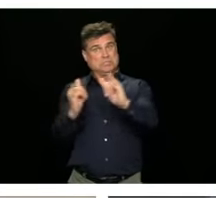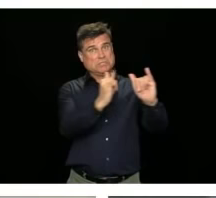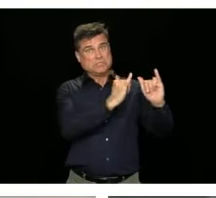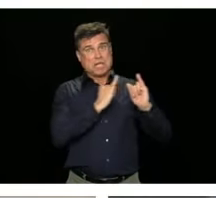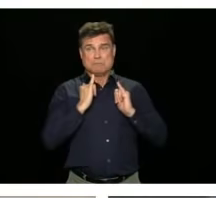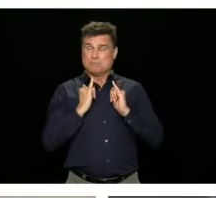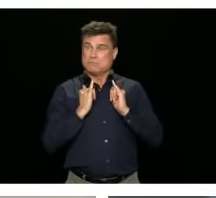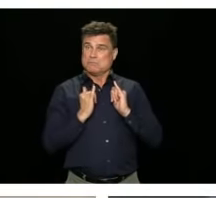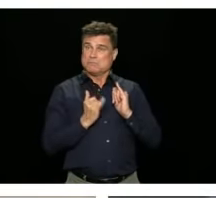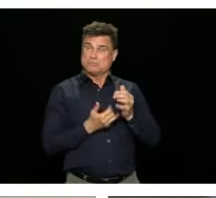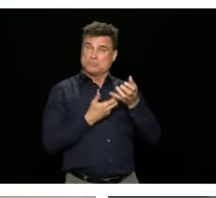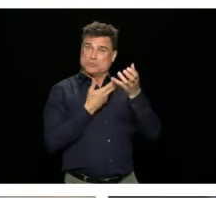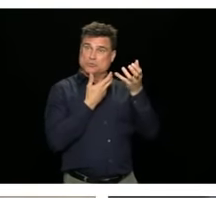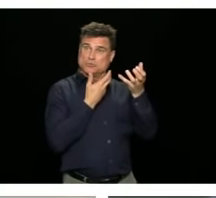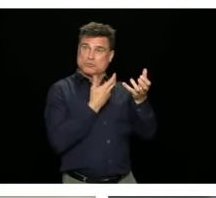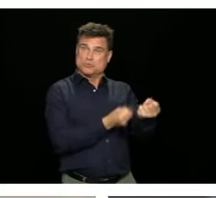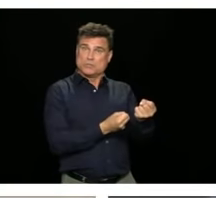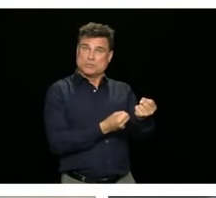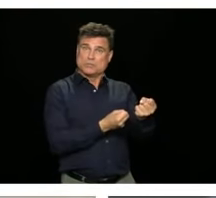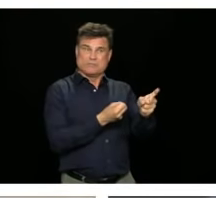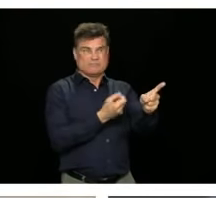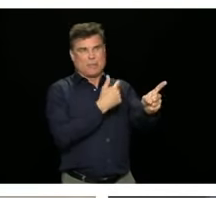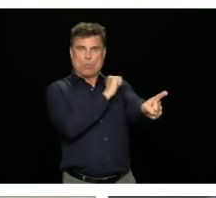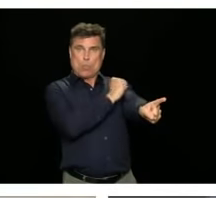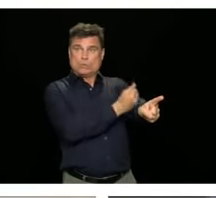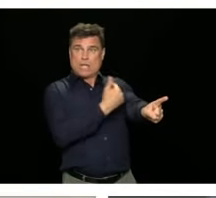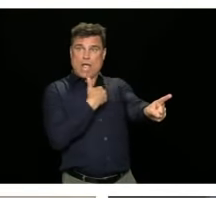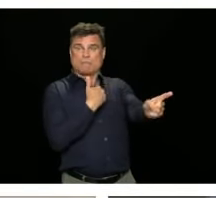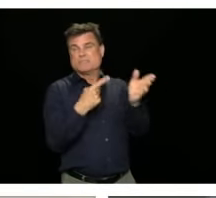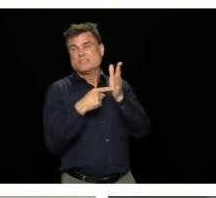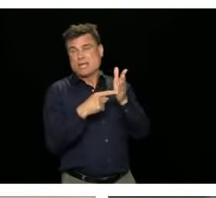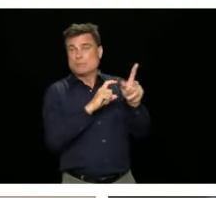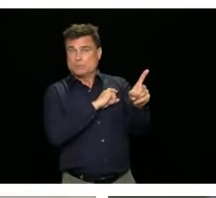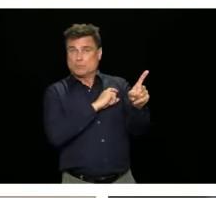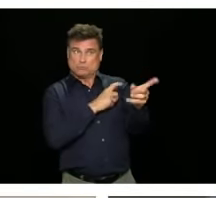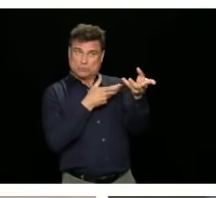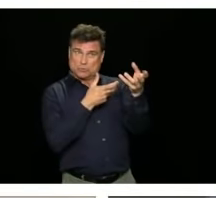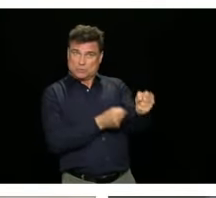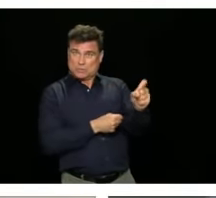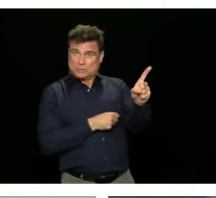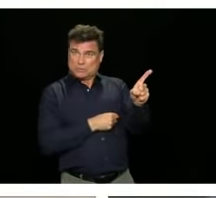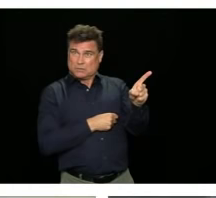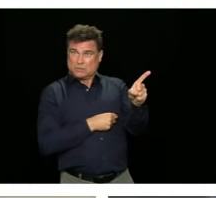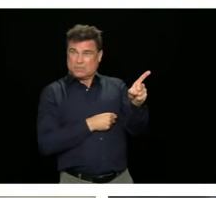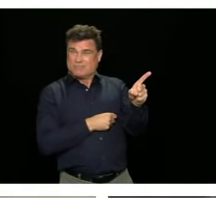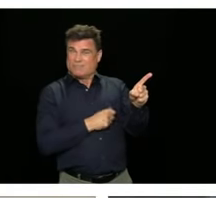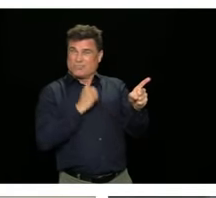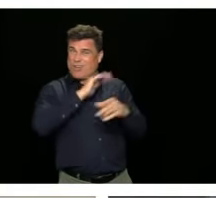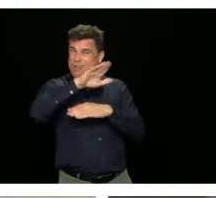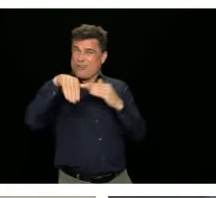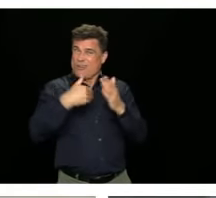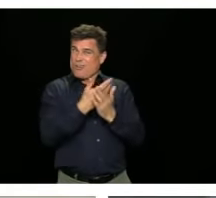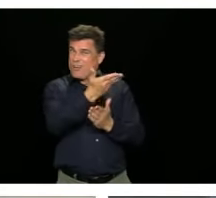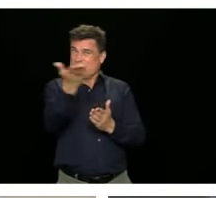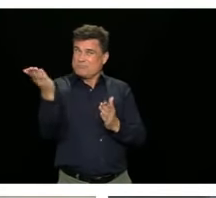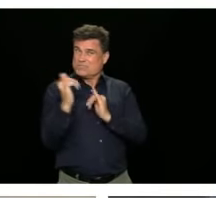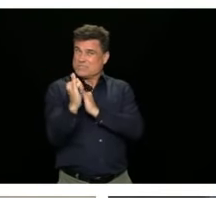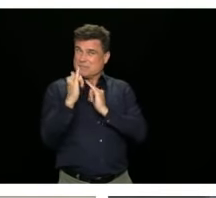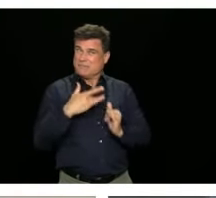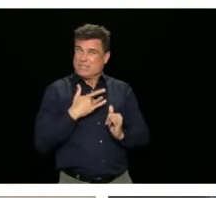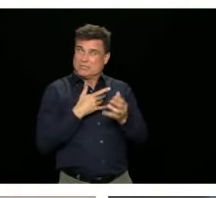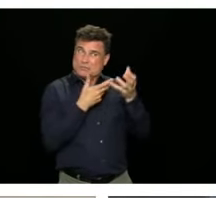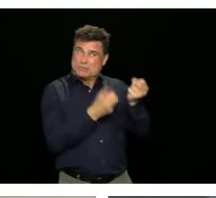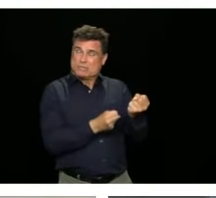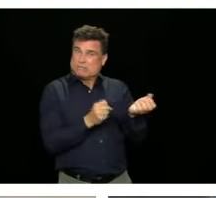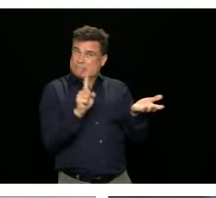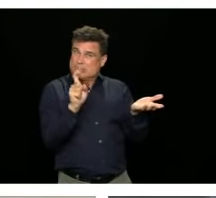be supportive for each other. That's very important. So thank you. The next question is from CJ. And CJ is wondering,